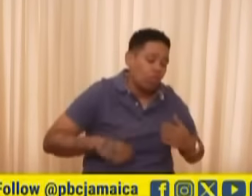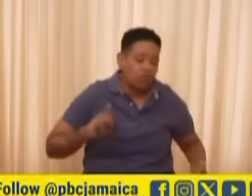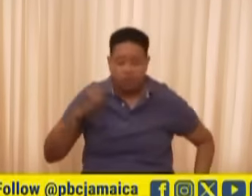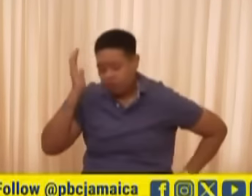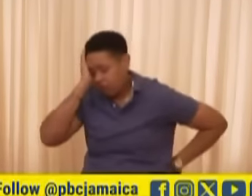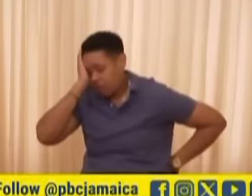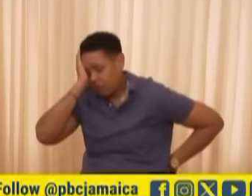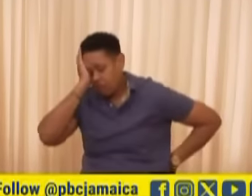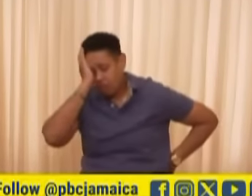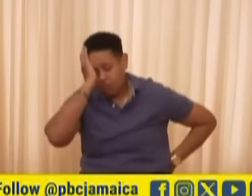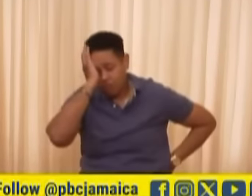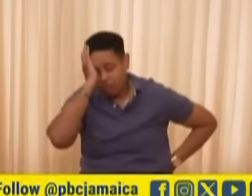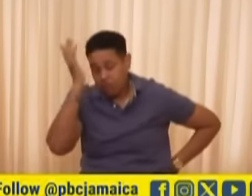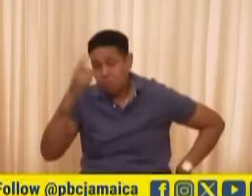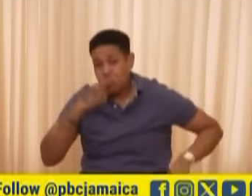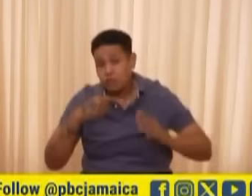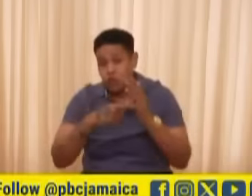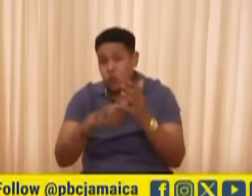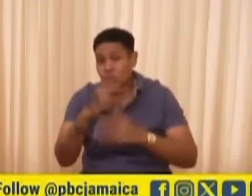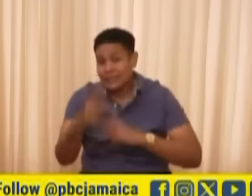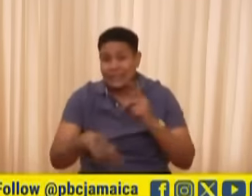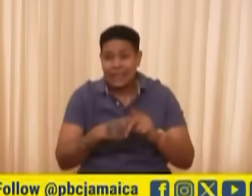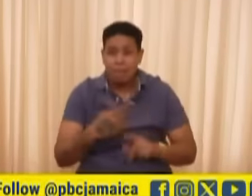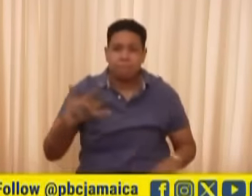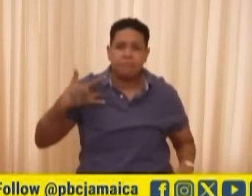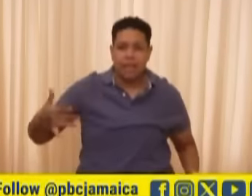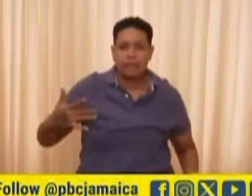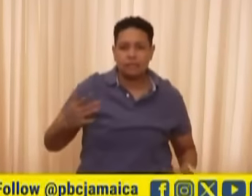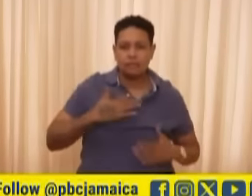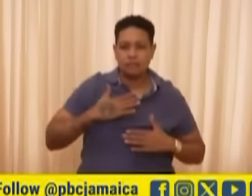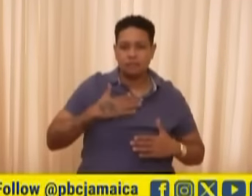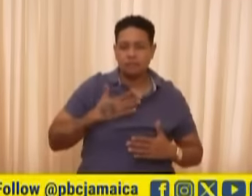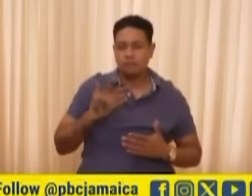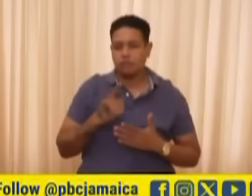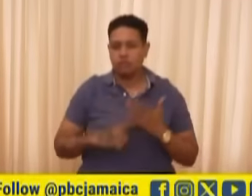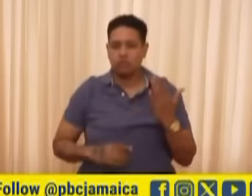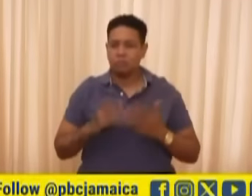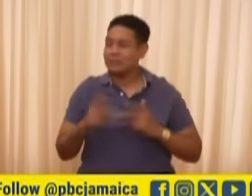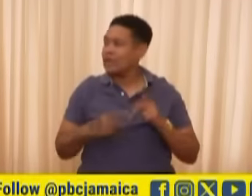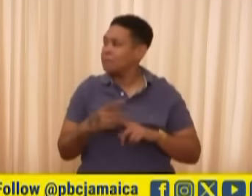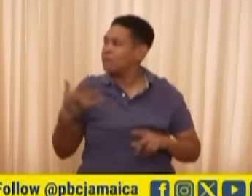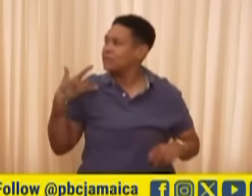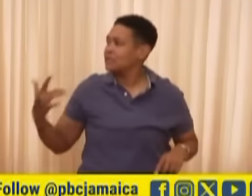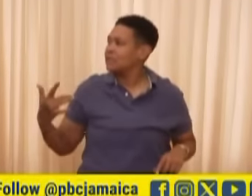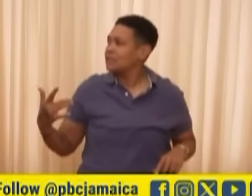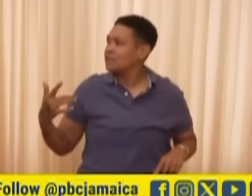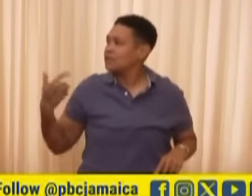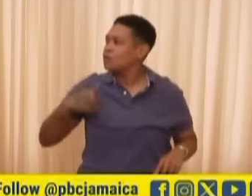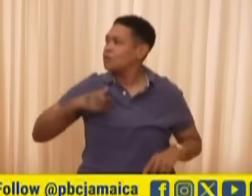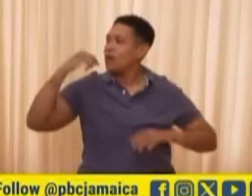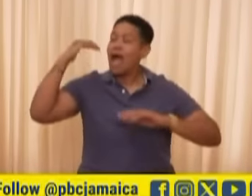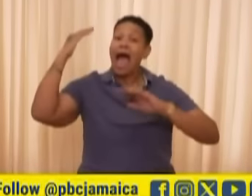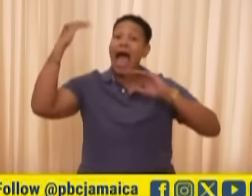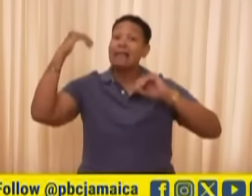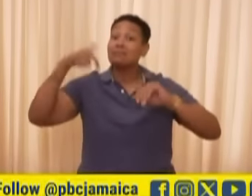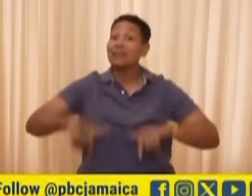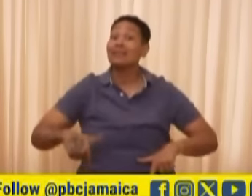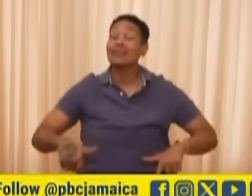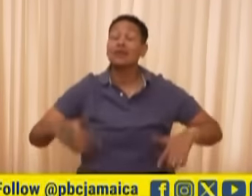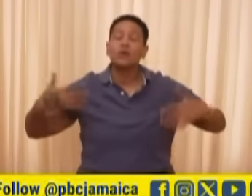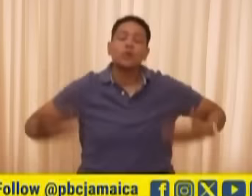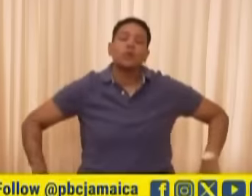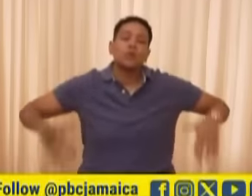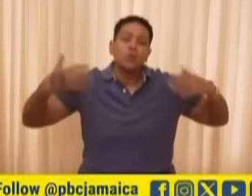and expressing certain kind of tendencies during what is going to be anticipated to be a